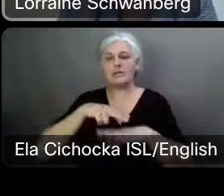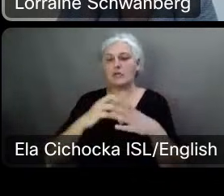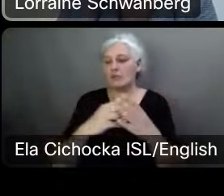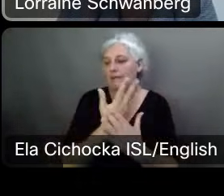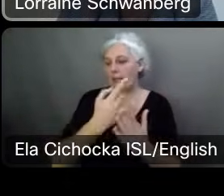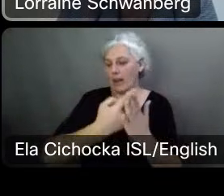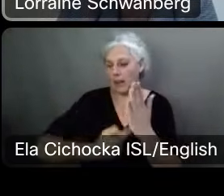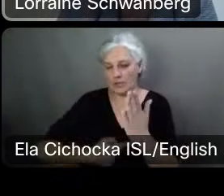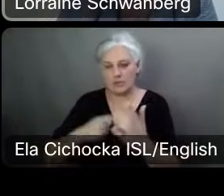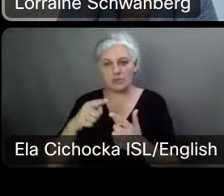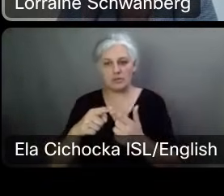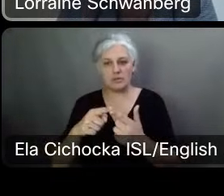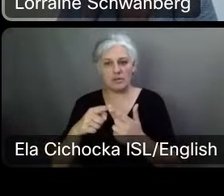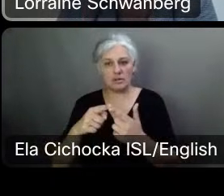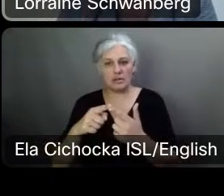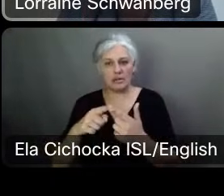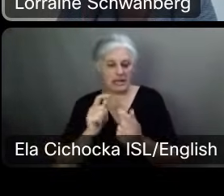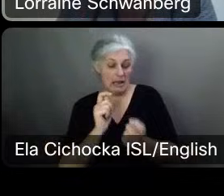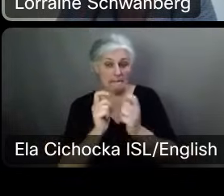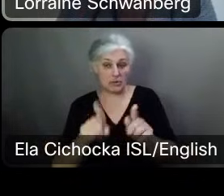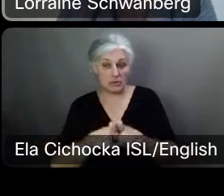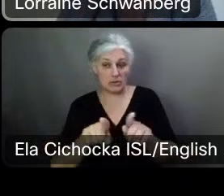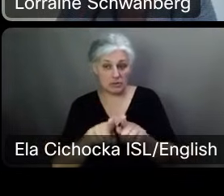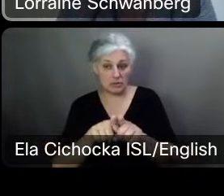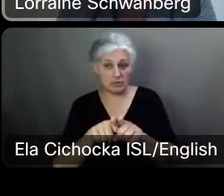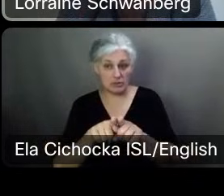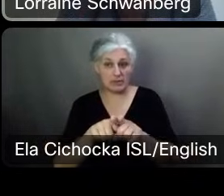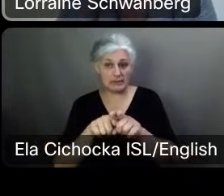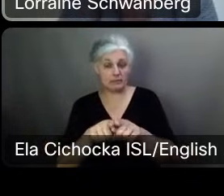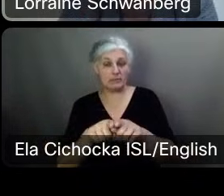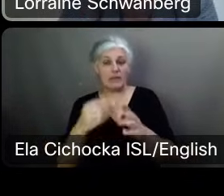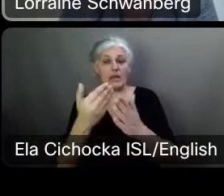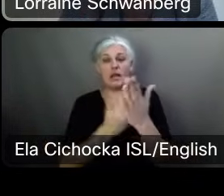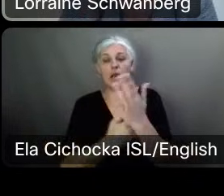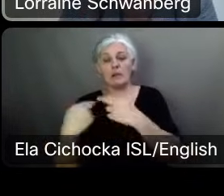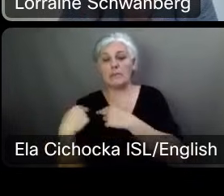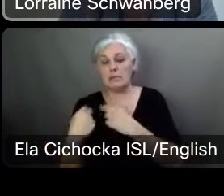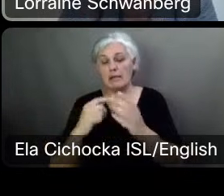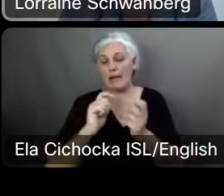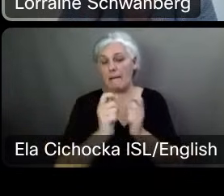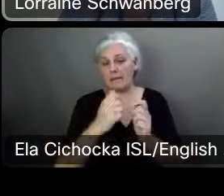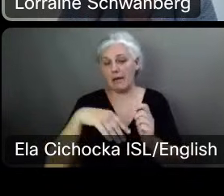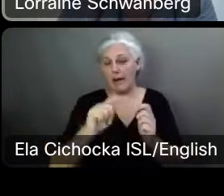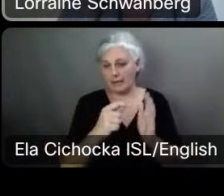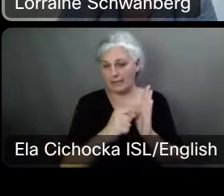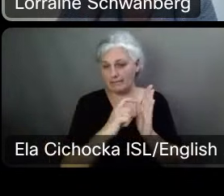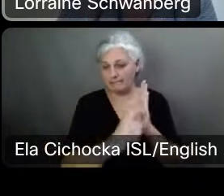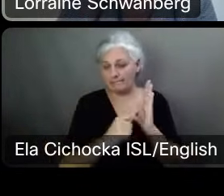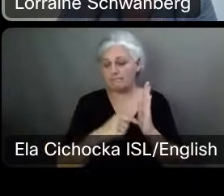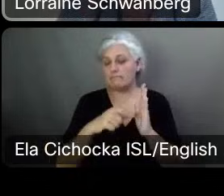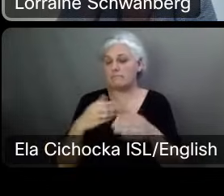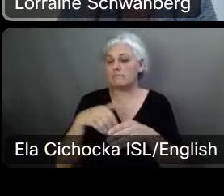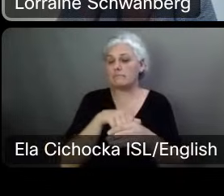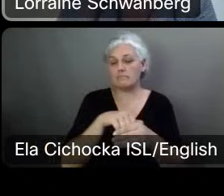legislation. There have also been amendments to the Civil Liability Amendment Act. We've included those within the within